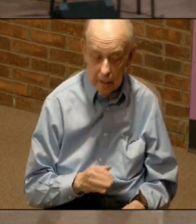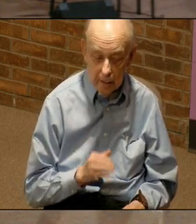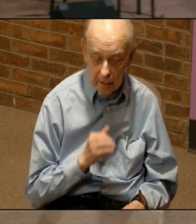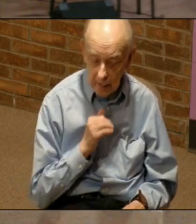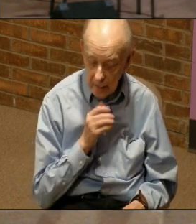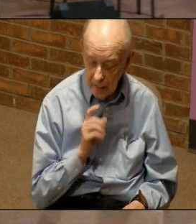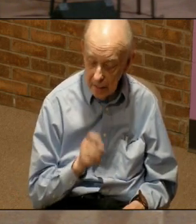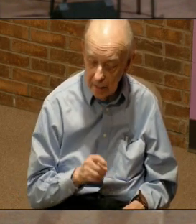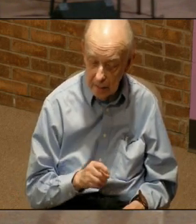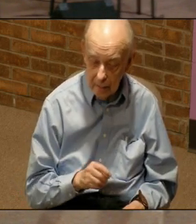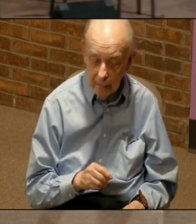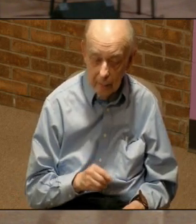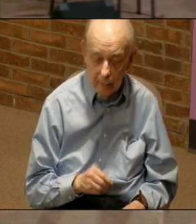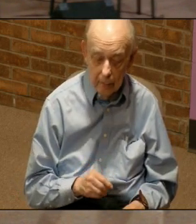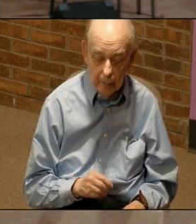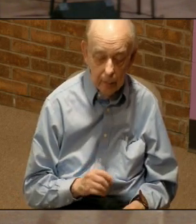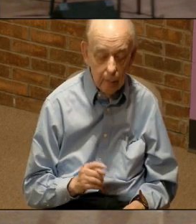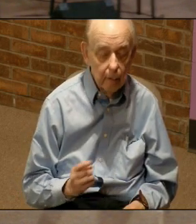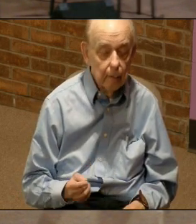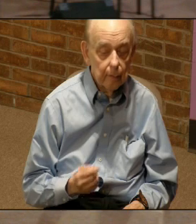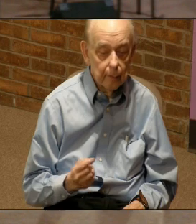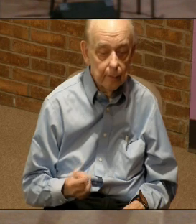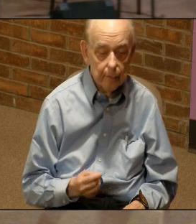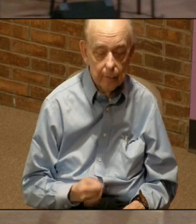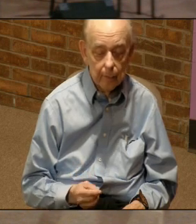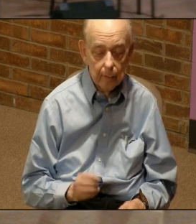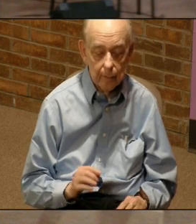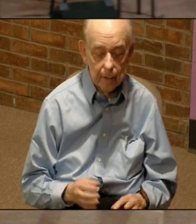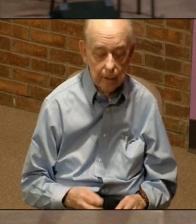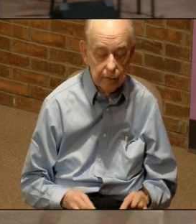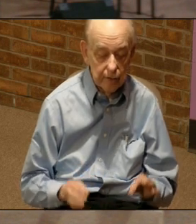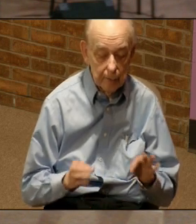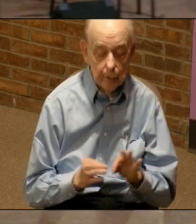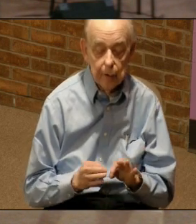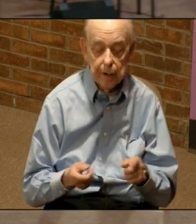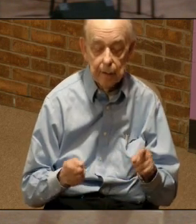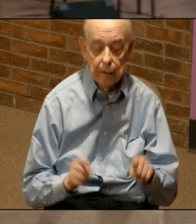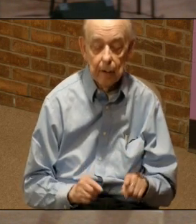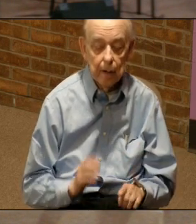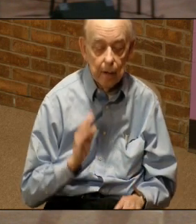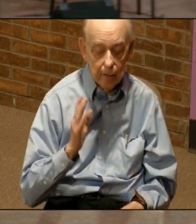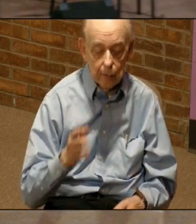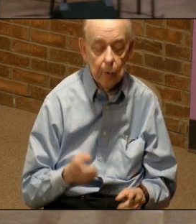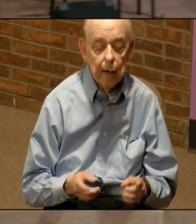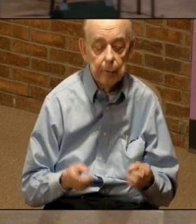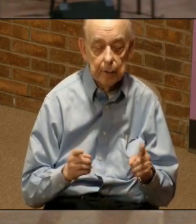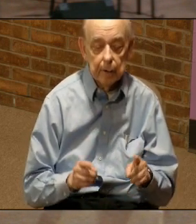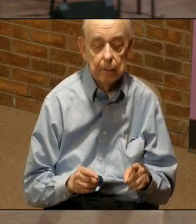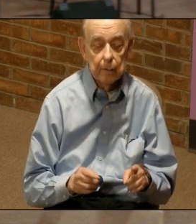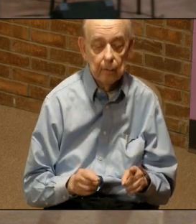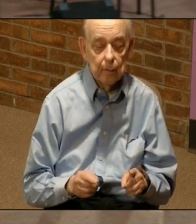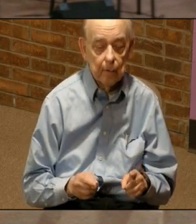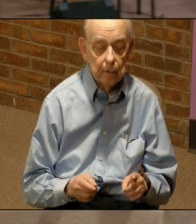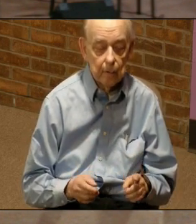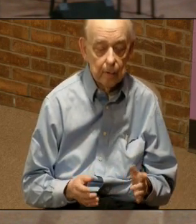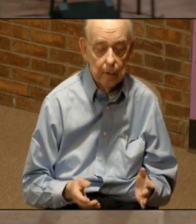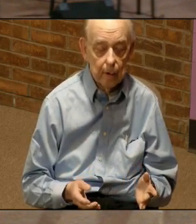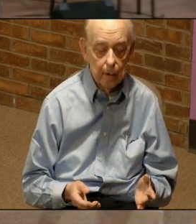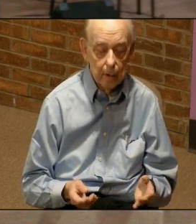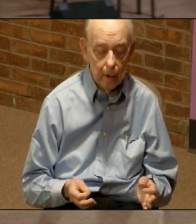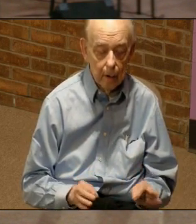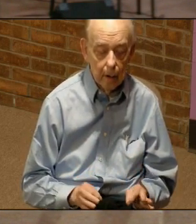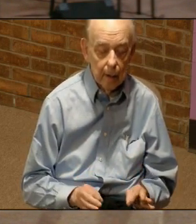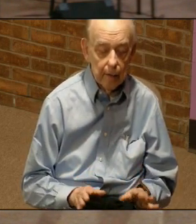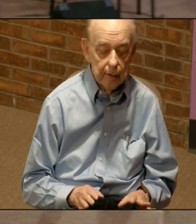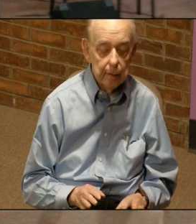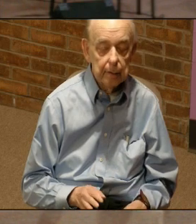not necessarily. It's just a major event that is going to occur, or a major event that is